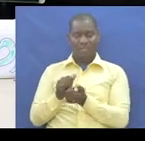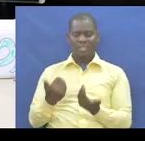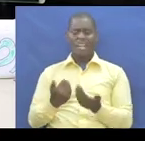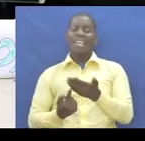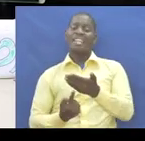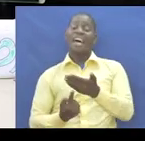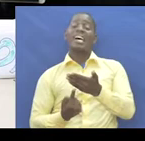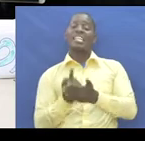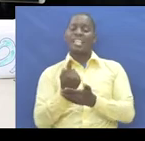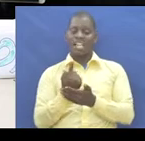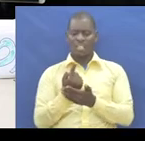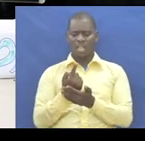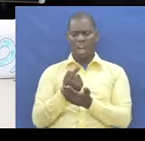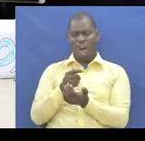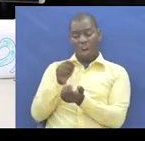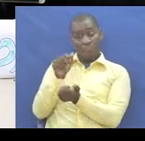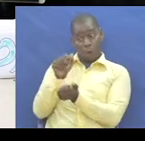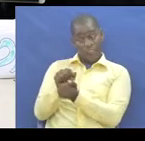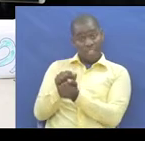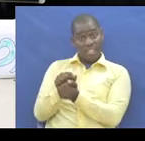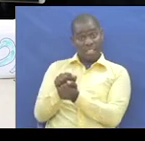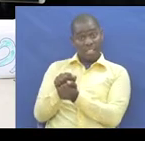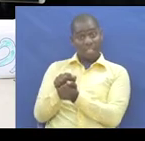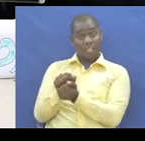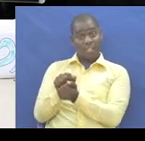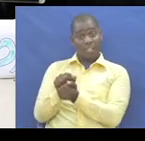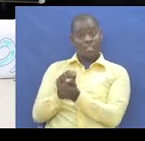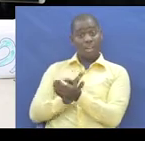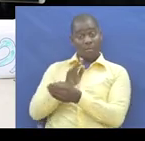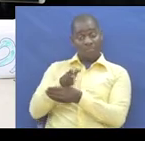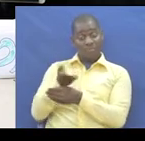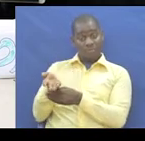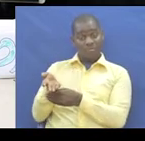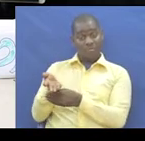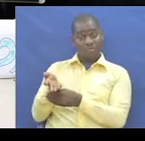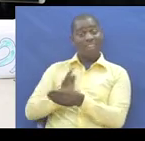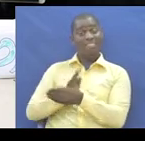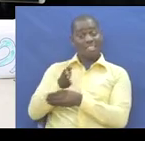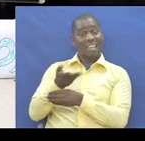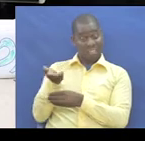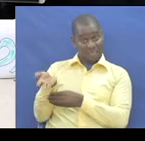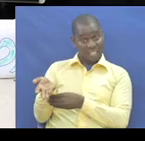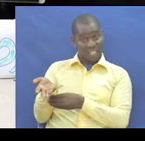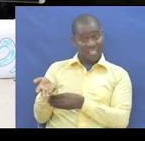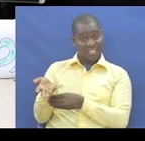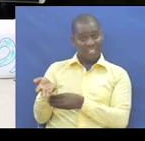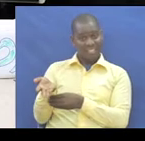interactions. It kills the interaction. So this object, we say that it results of an object